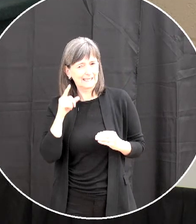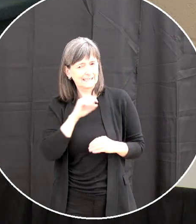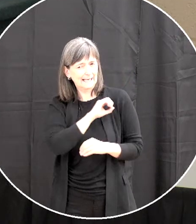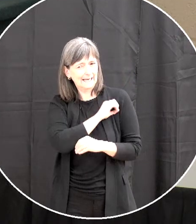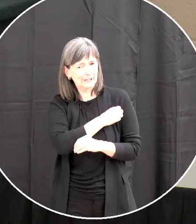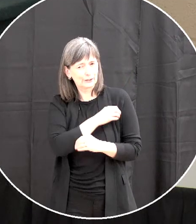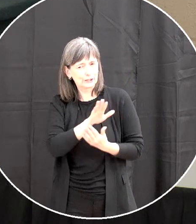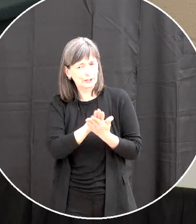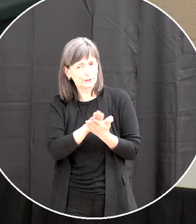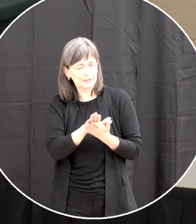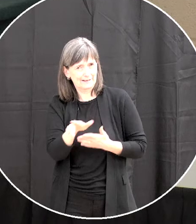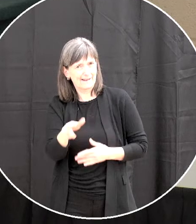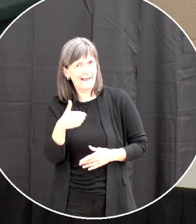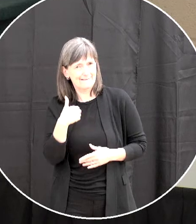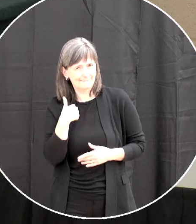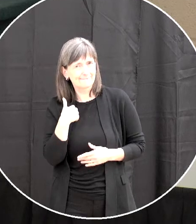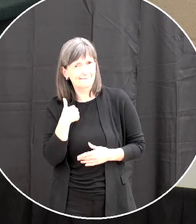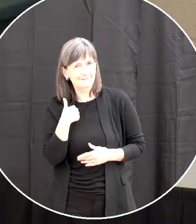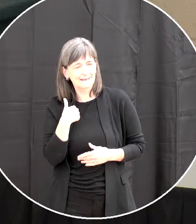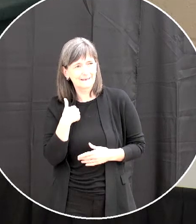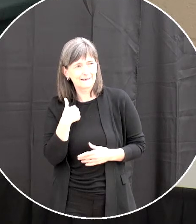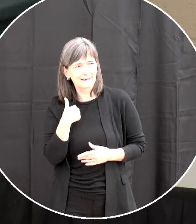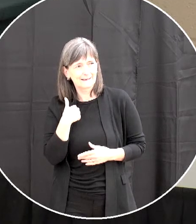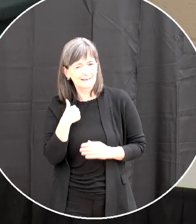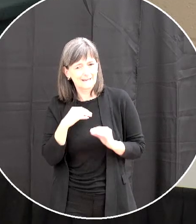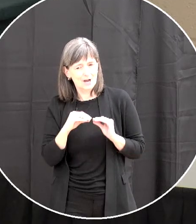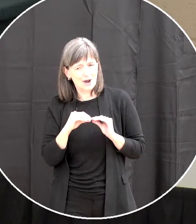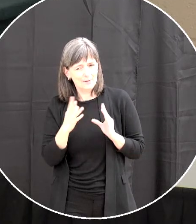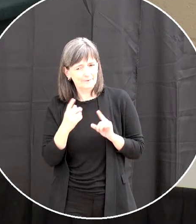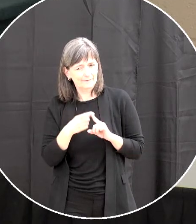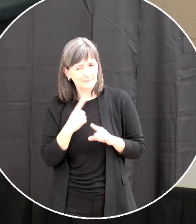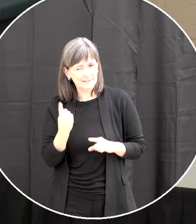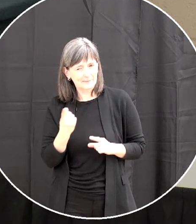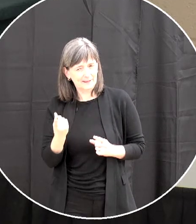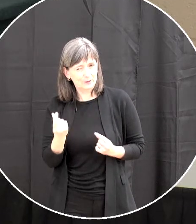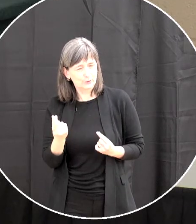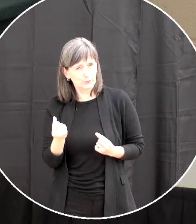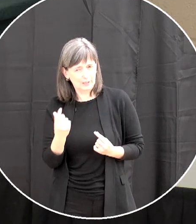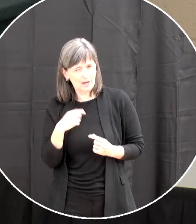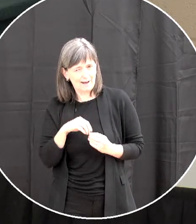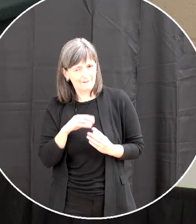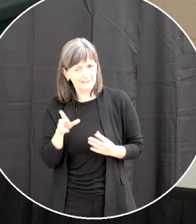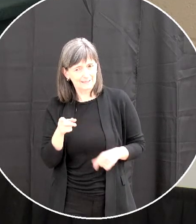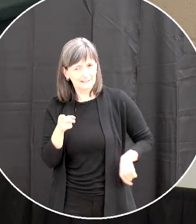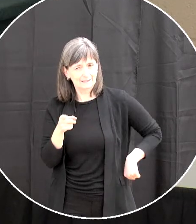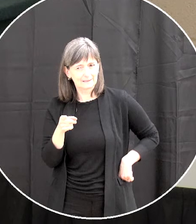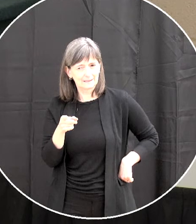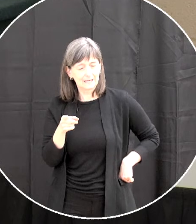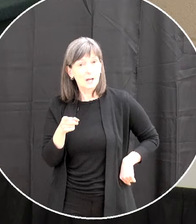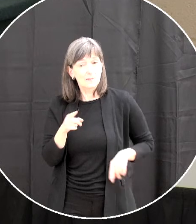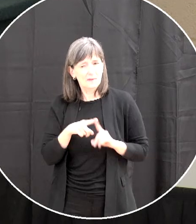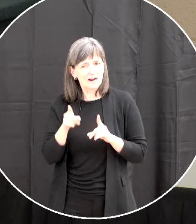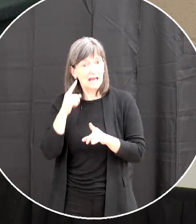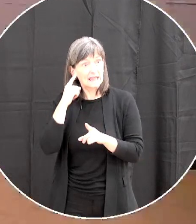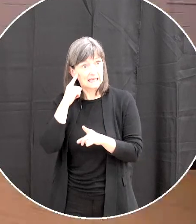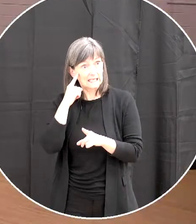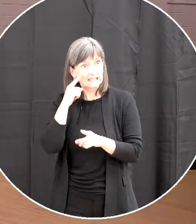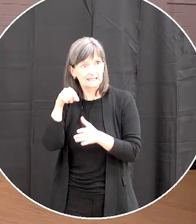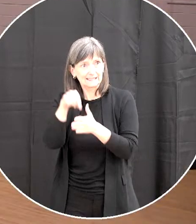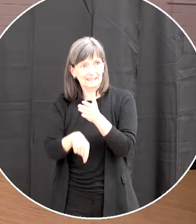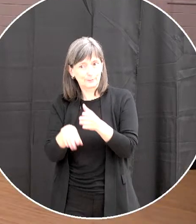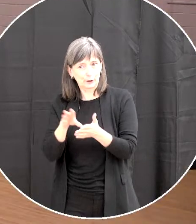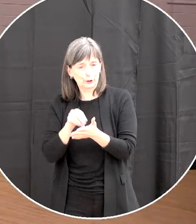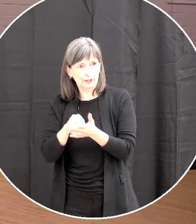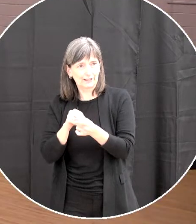and enthusiasm, and it's clearly coming out of something that they're doing, and it is in the area of deep learning, I hope, and